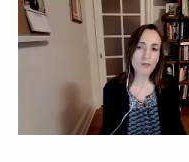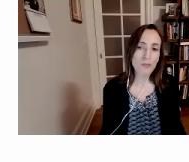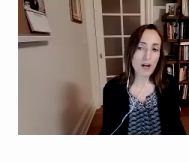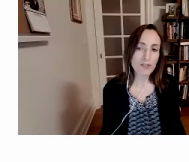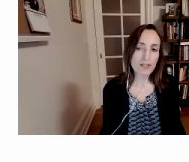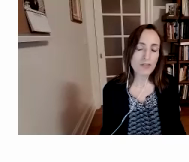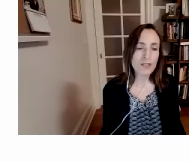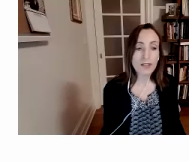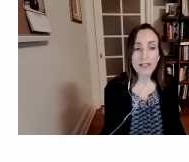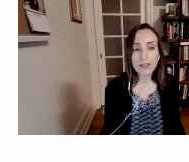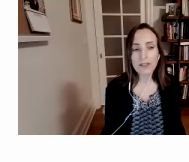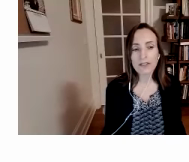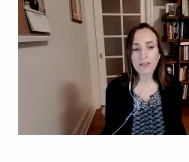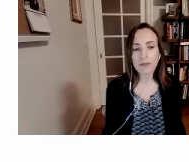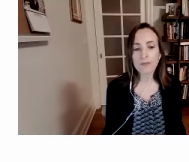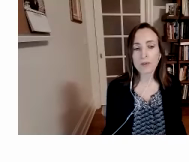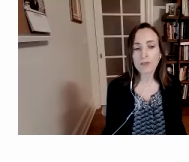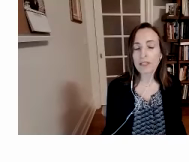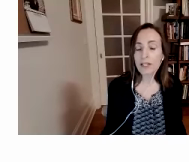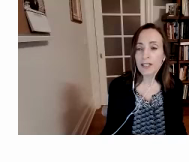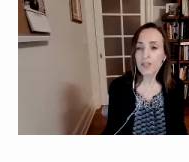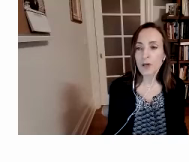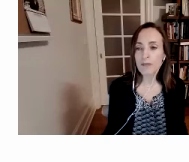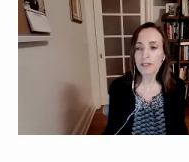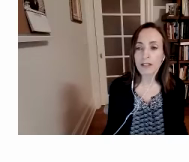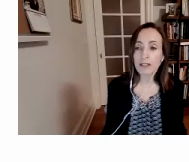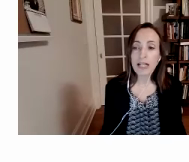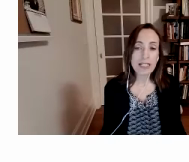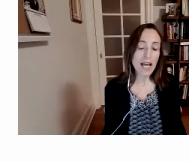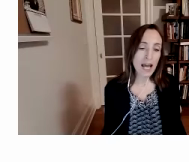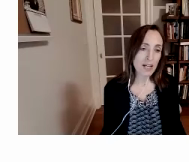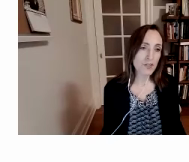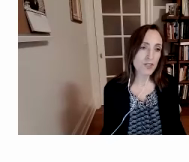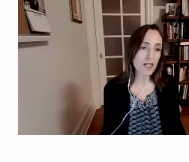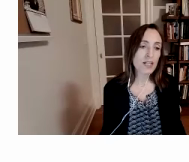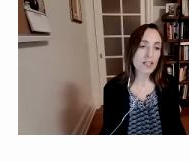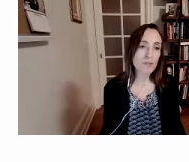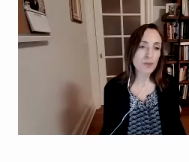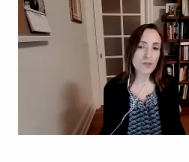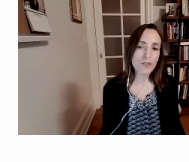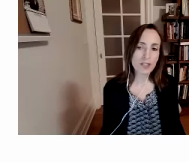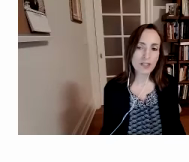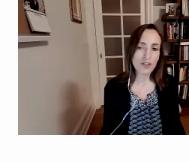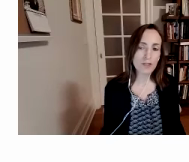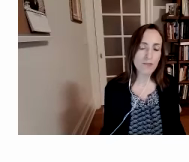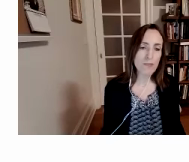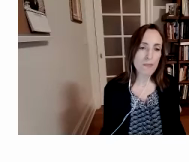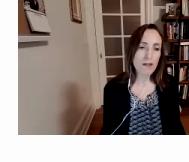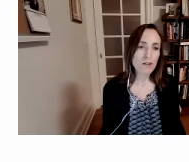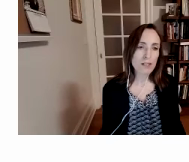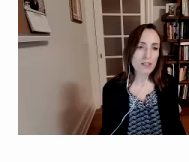differences in prominence, in the likelihood of a word being rated as prominent, are enhanced in the perceived